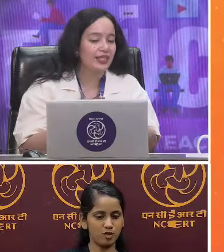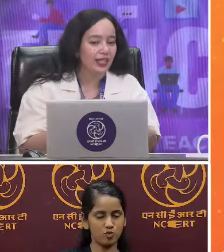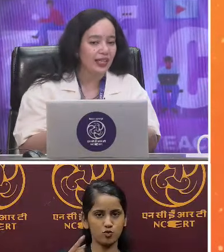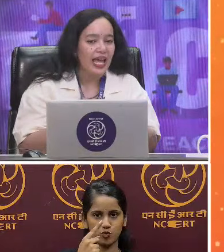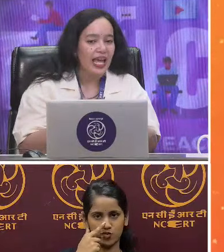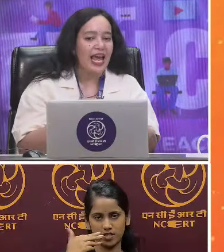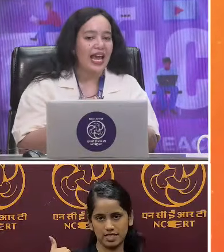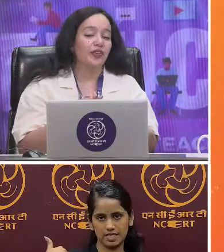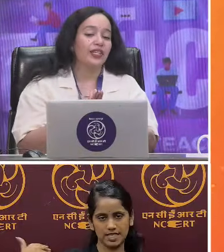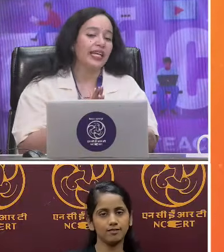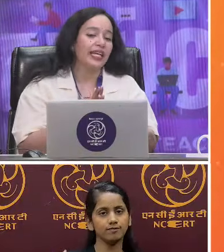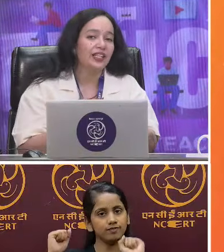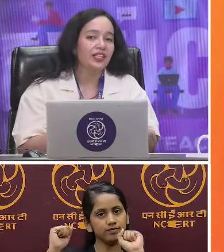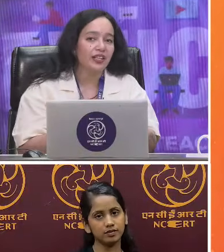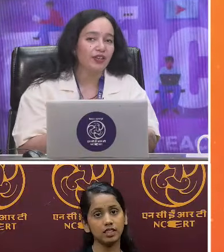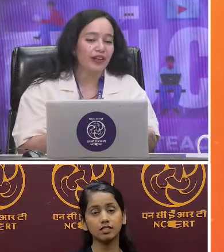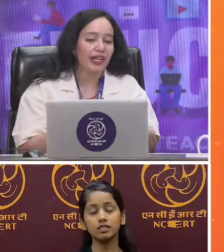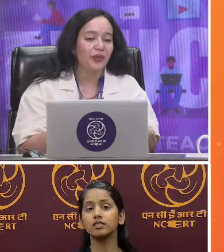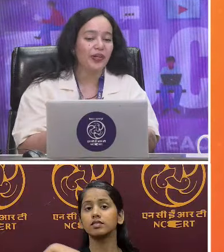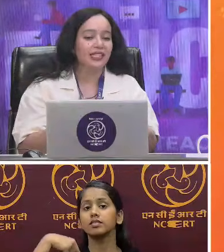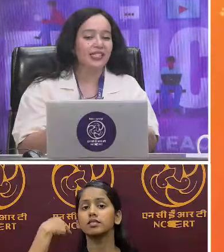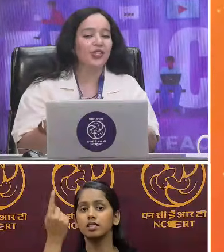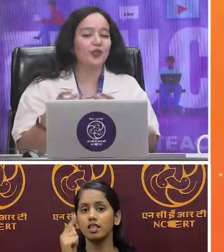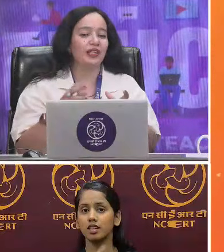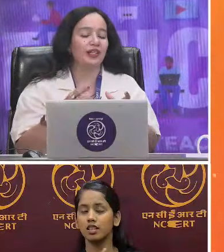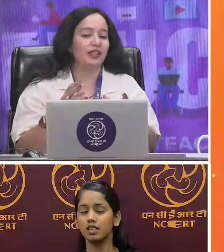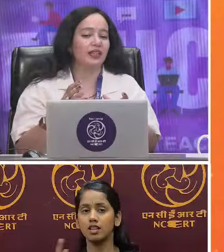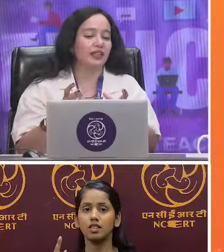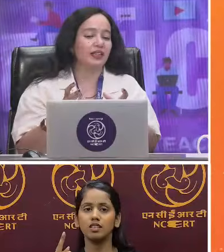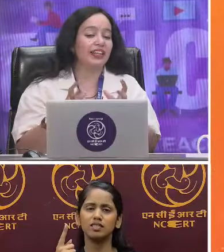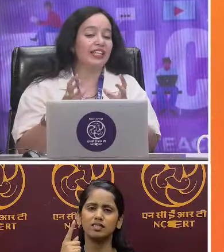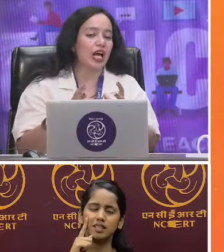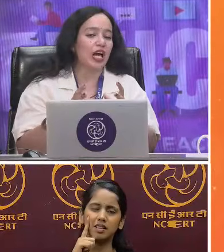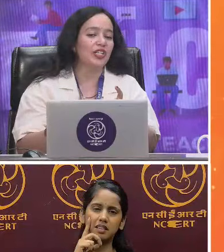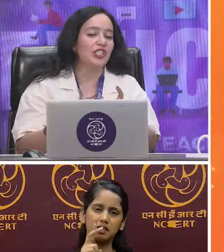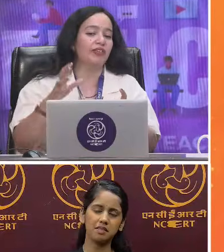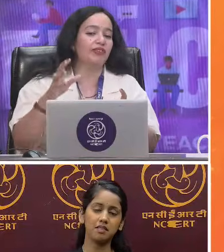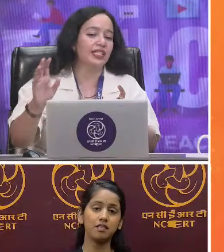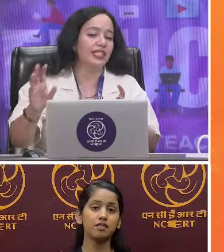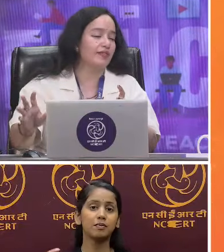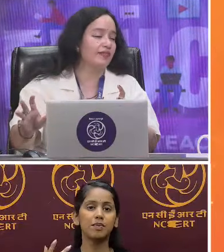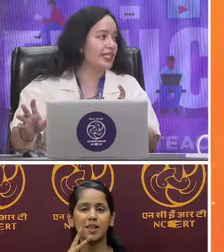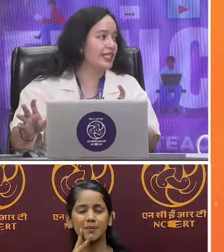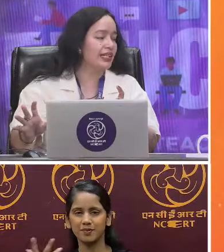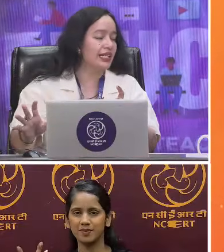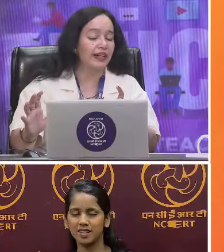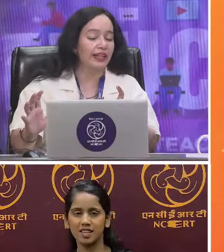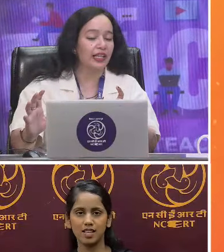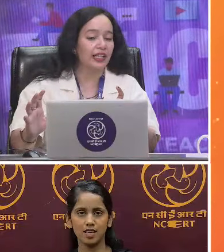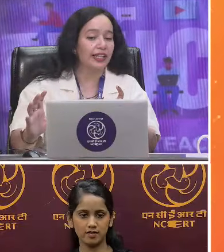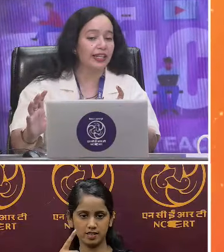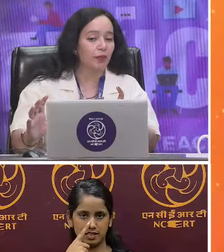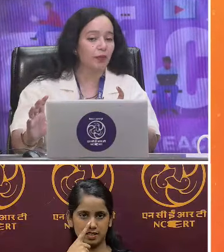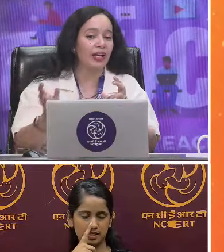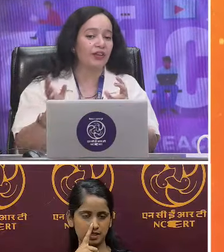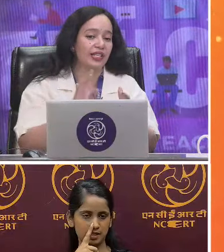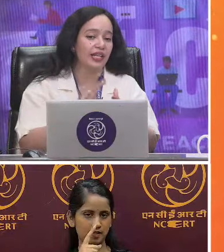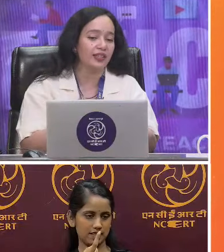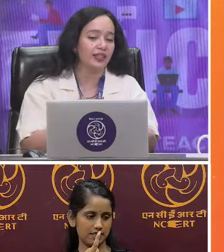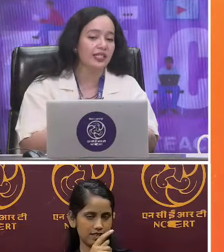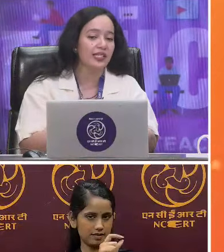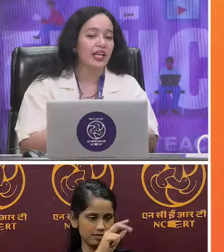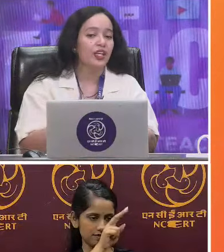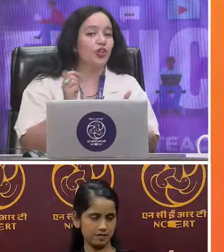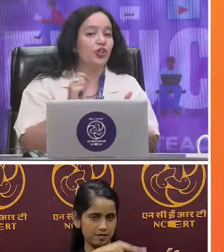sisters sitting. Right. And on the second frame, you can see we established like one sister is reading a book and